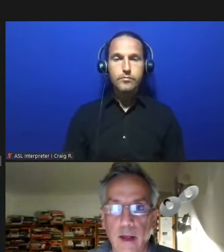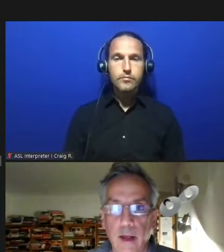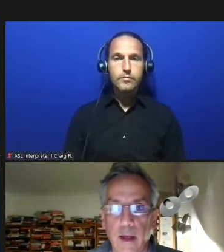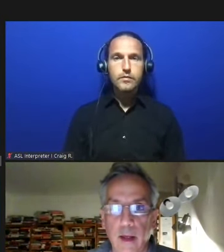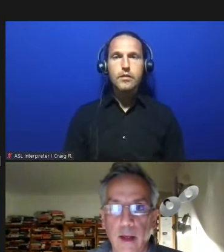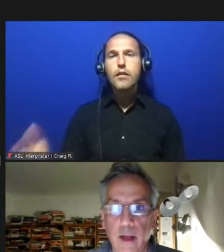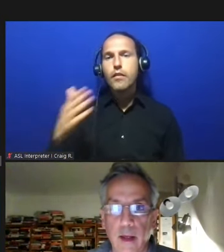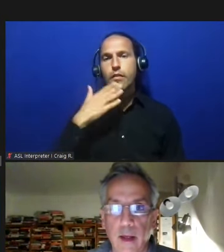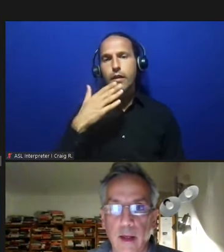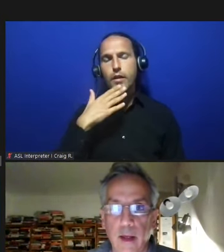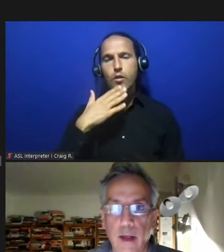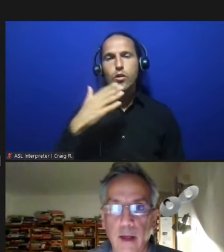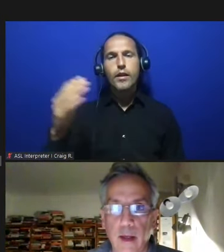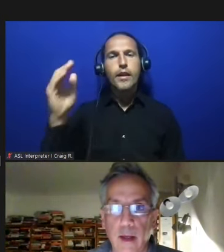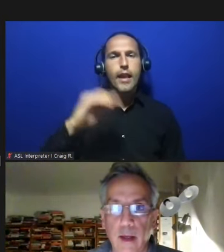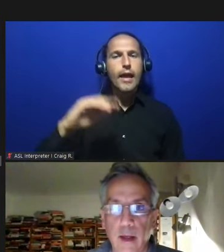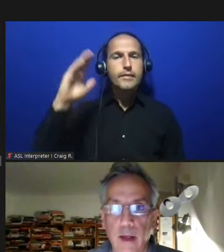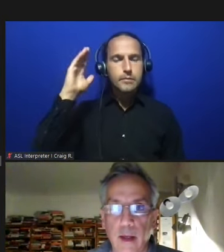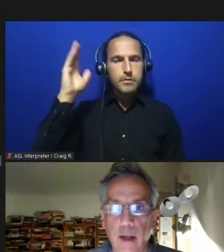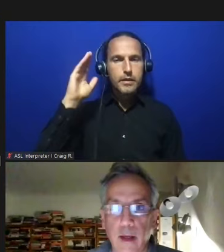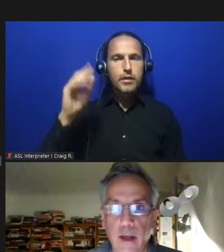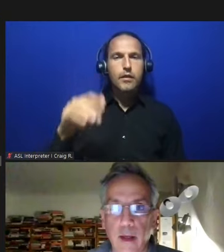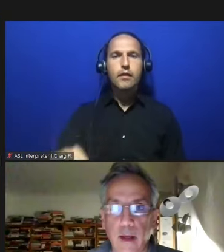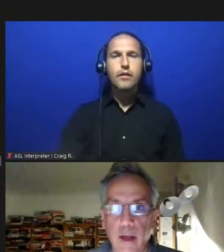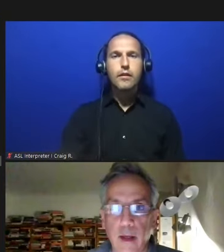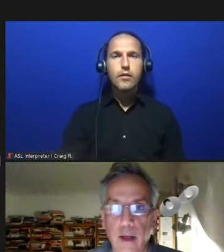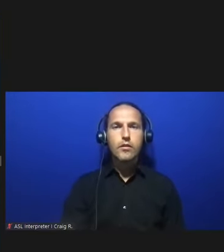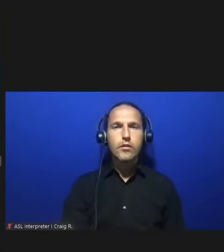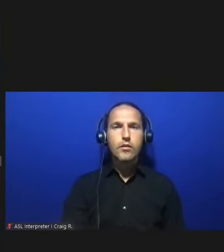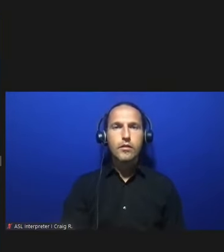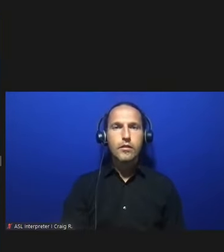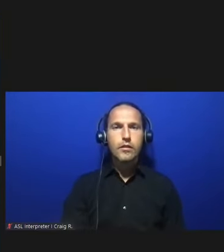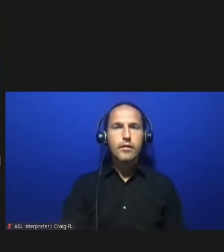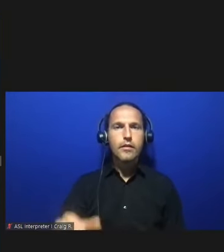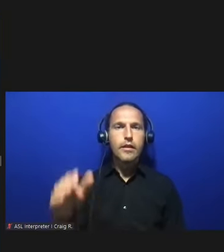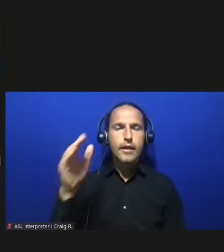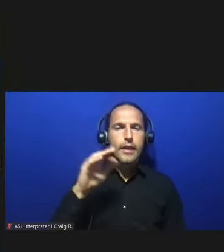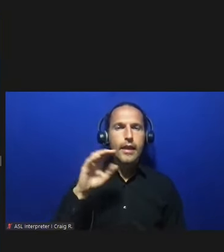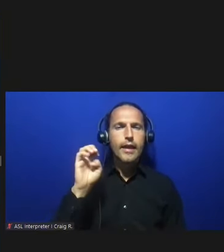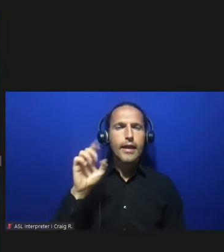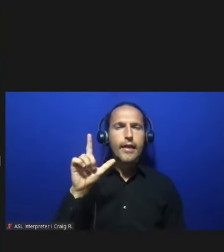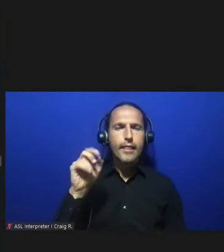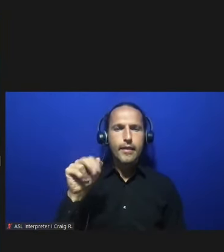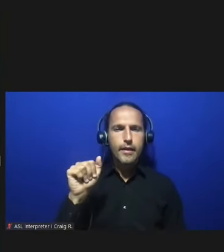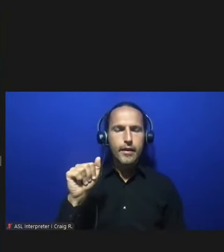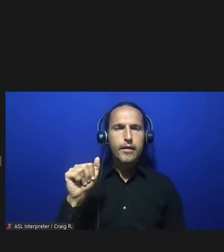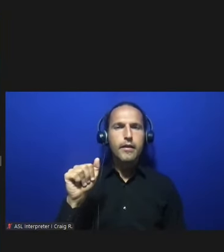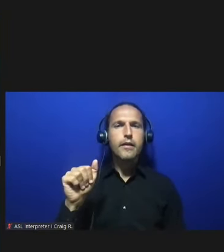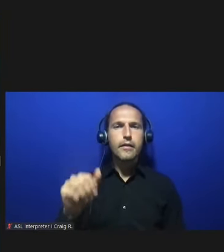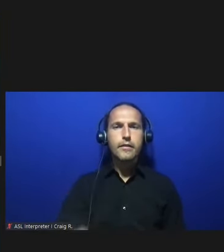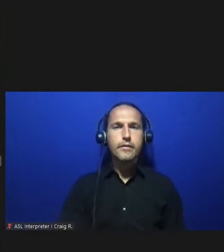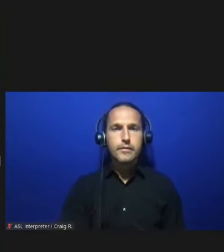Thank you. Our next speaker is Ilya Islevich, followed by Scott Rising.